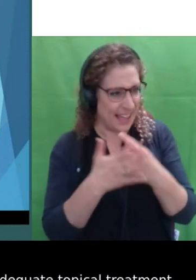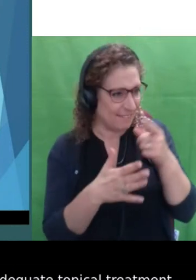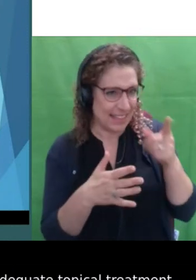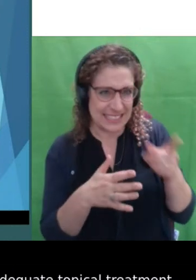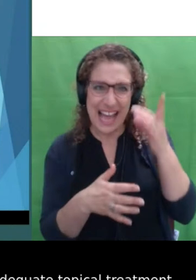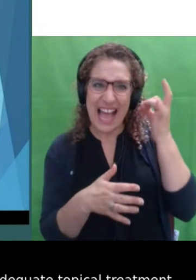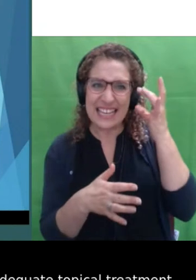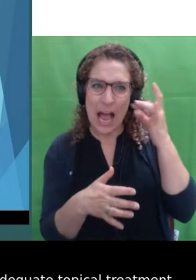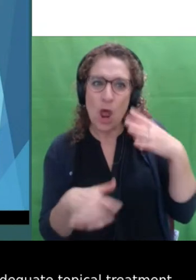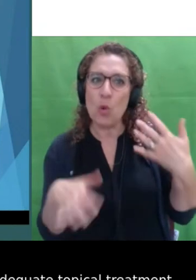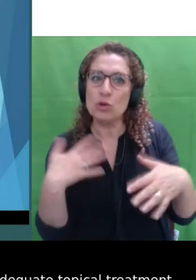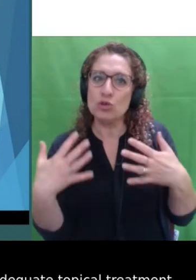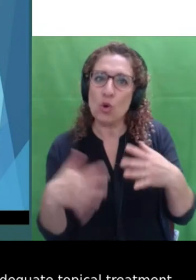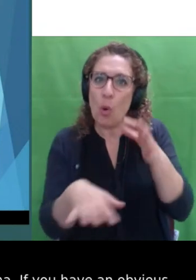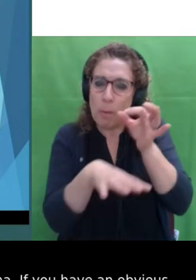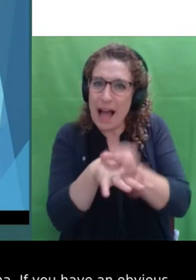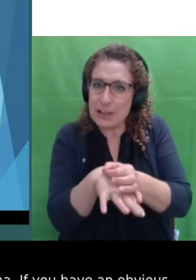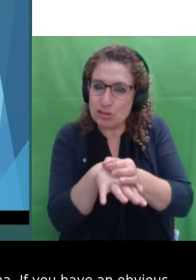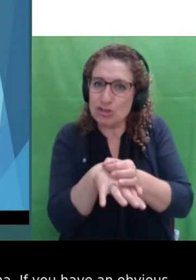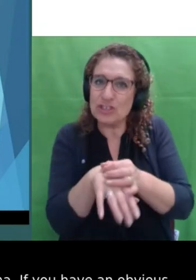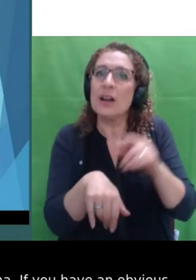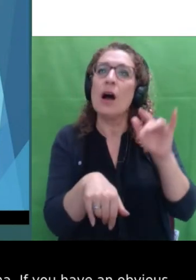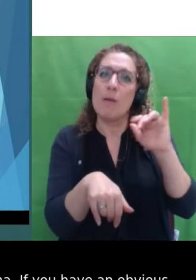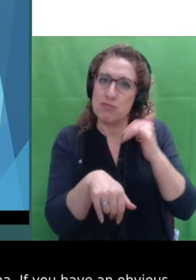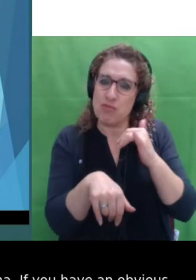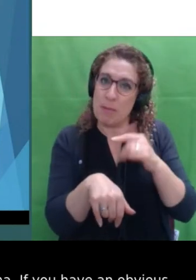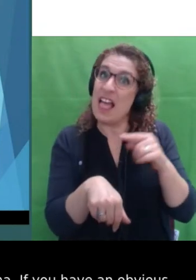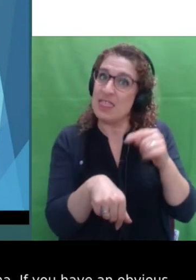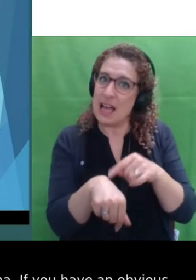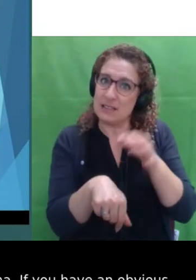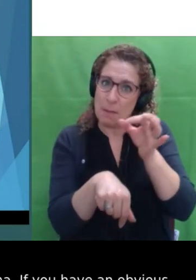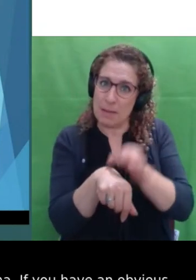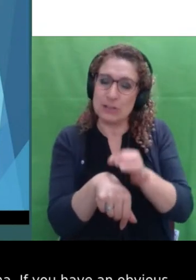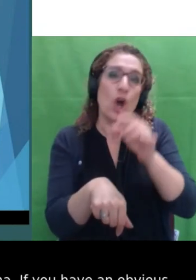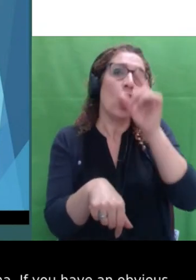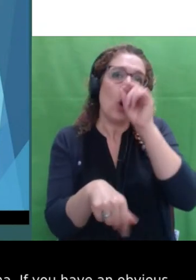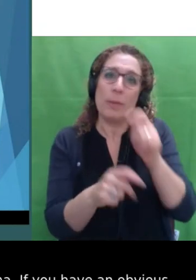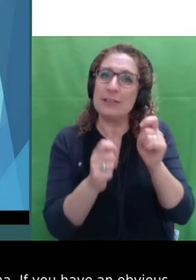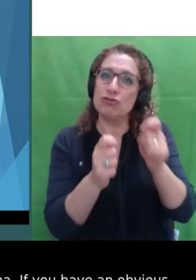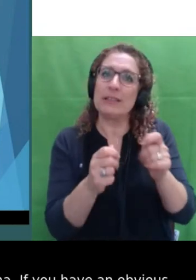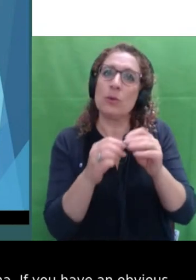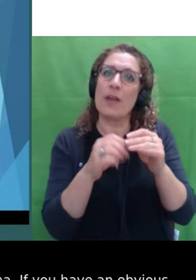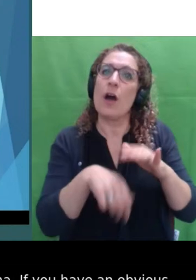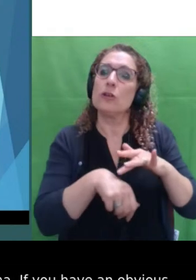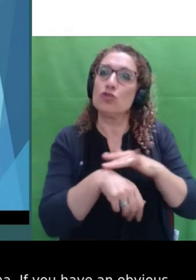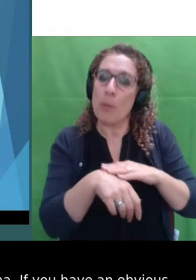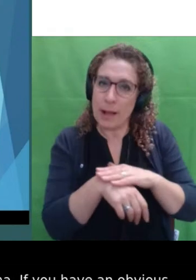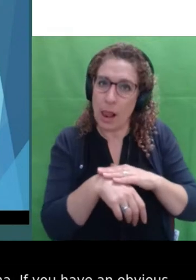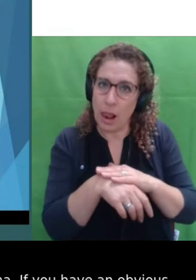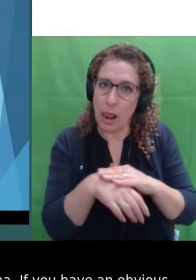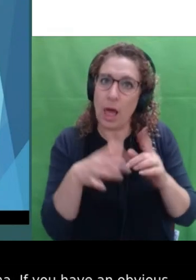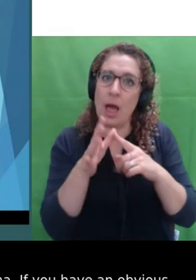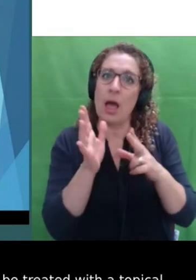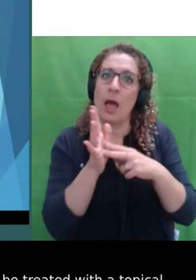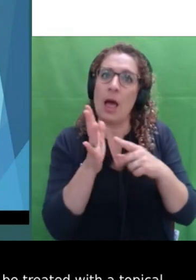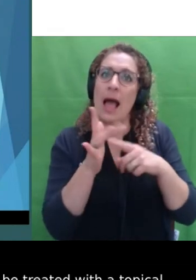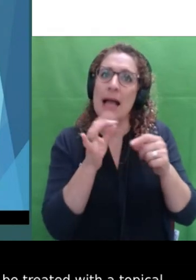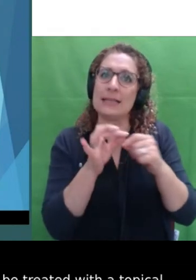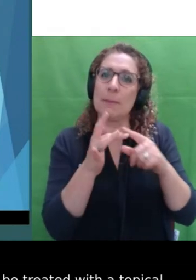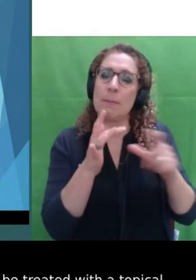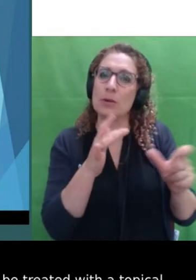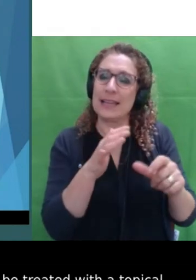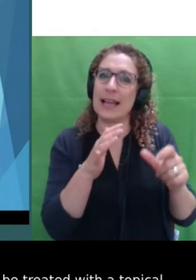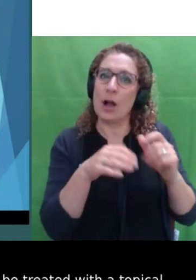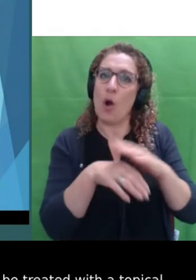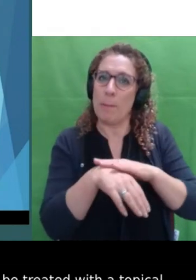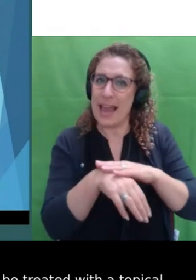patch that will probably be a patch that could perhaps be treated with a topical antibiotic combination but if there are more over the body